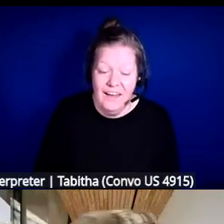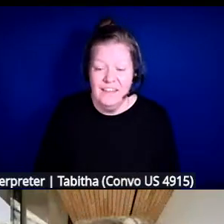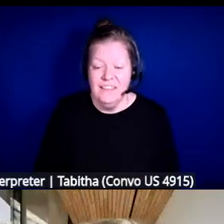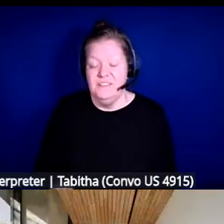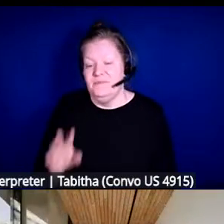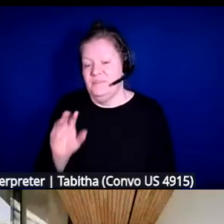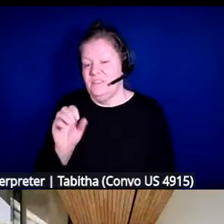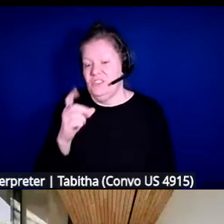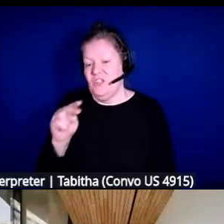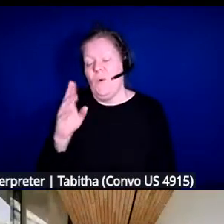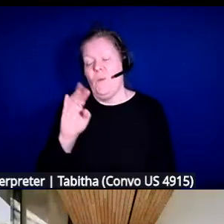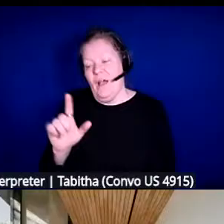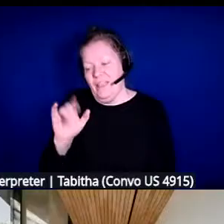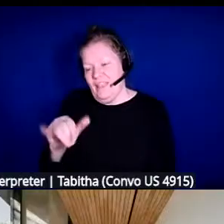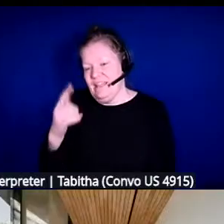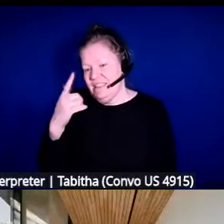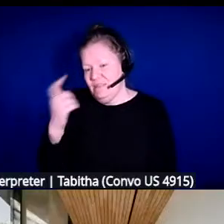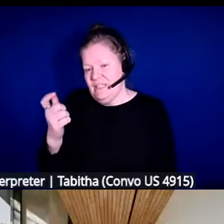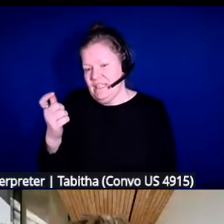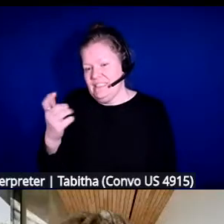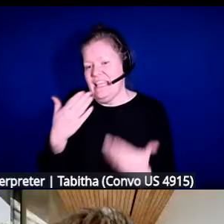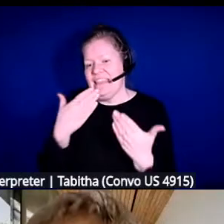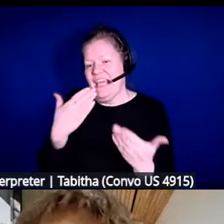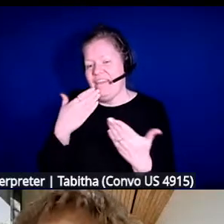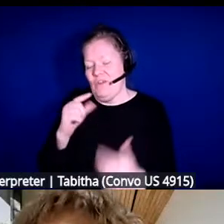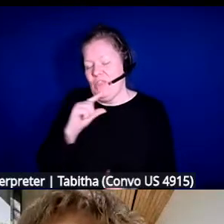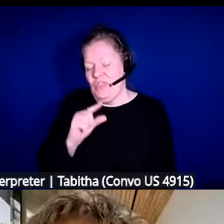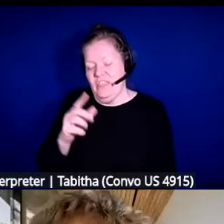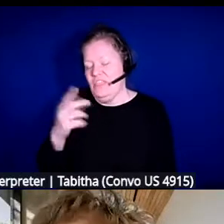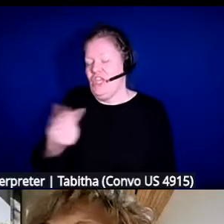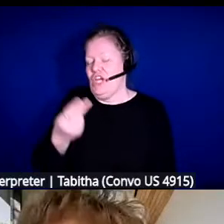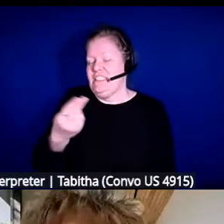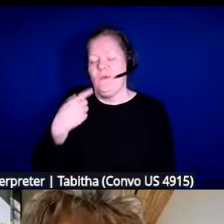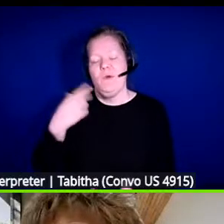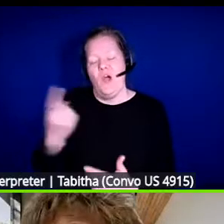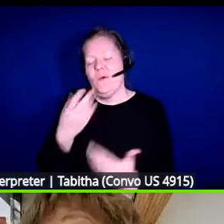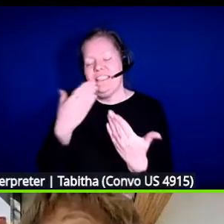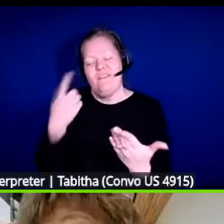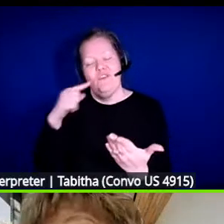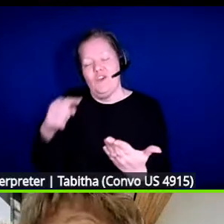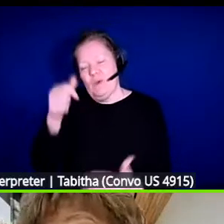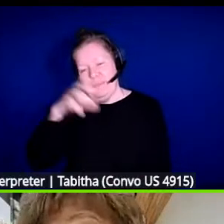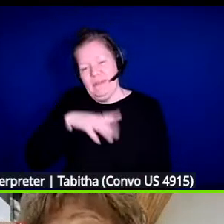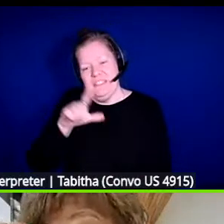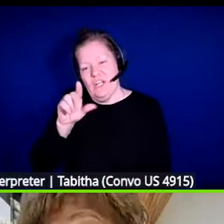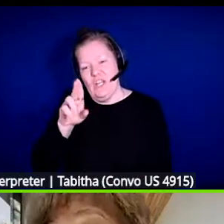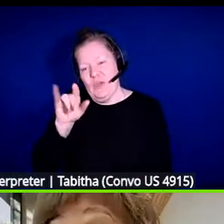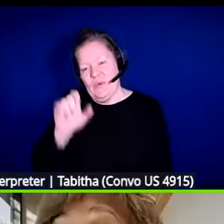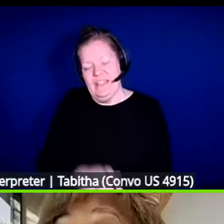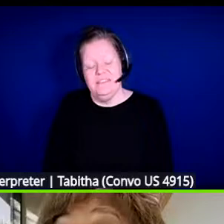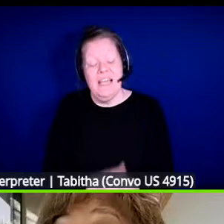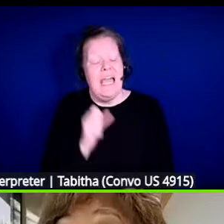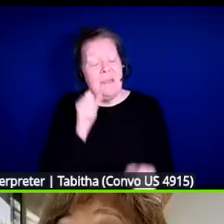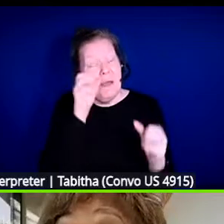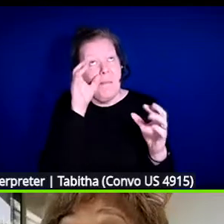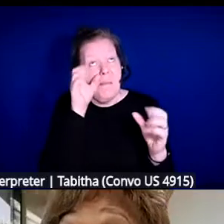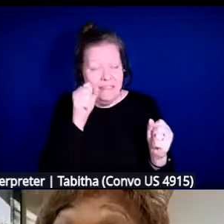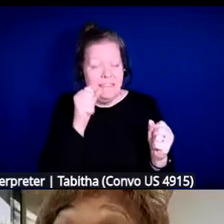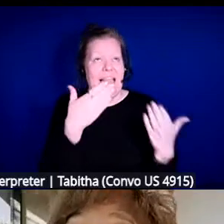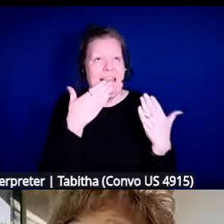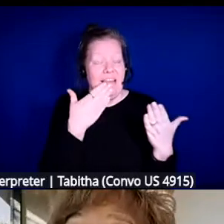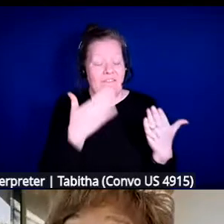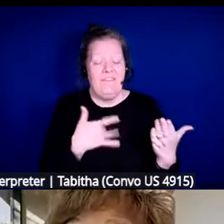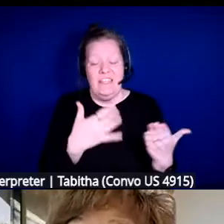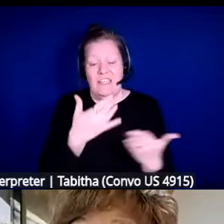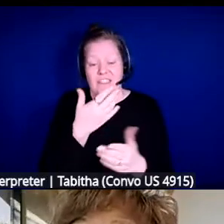Well, that's because it's Thankful Thursday, and we're always thankful for you, Mr. Louis. So there. I am amazingly thankful and feeling really blessed that I